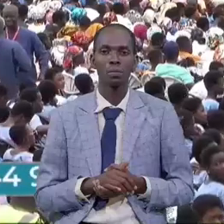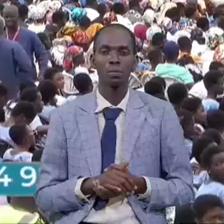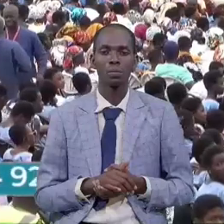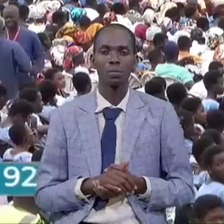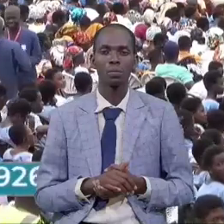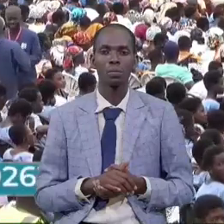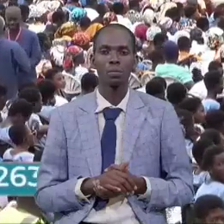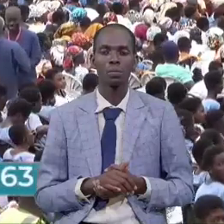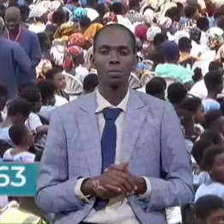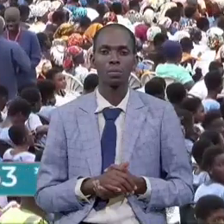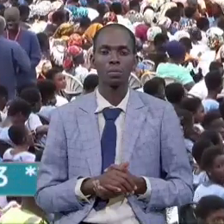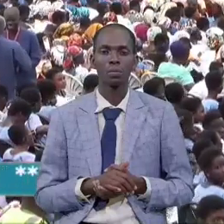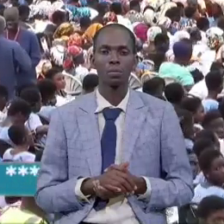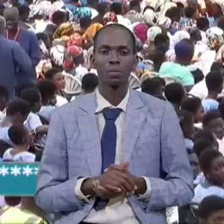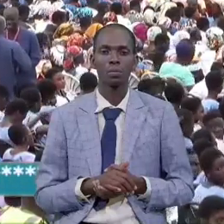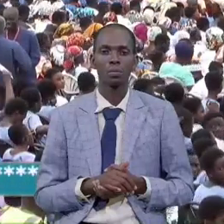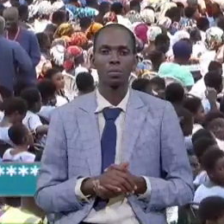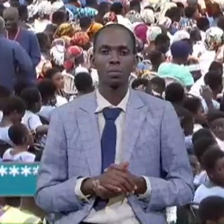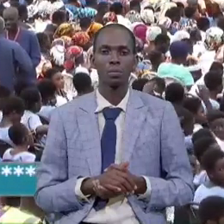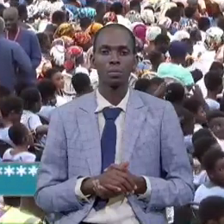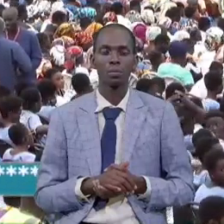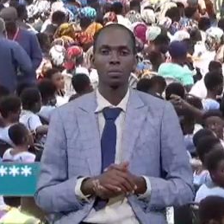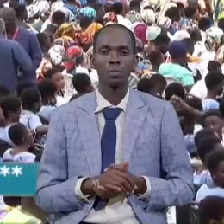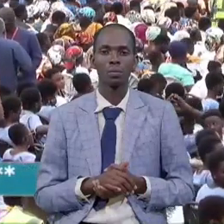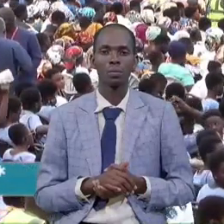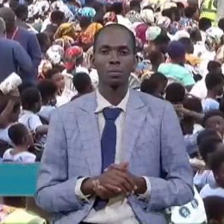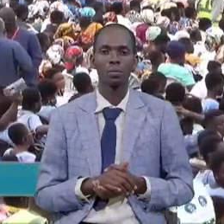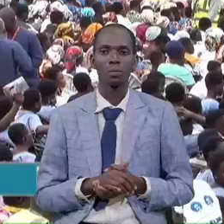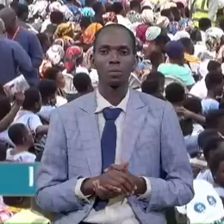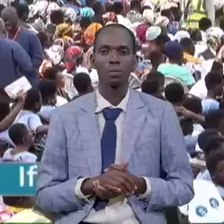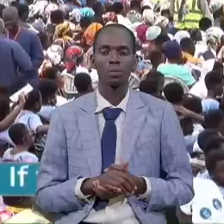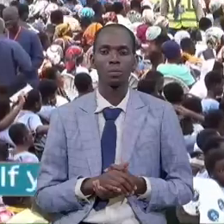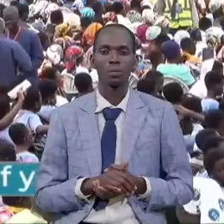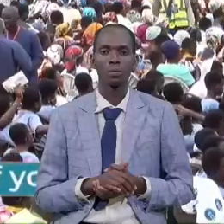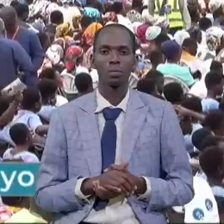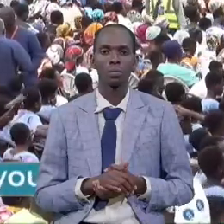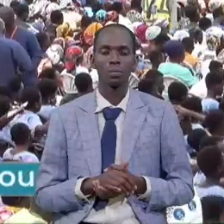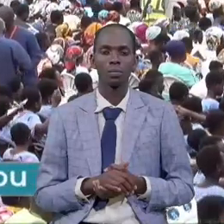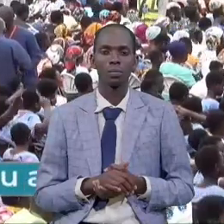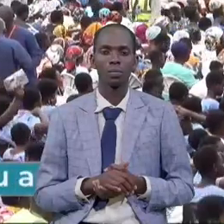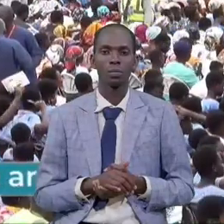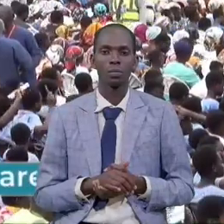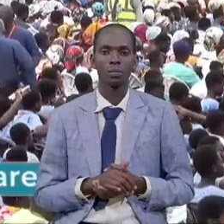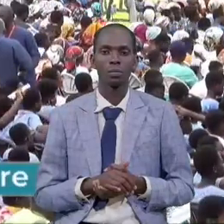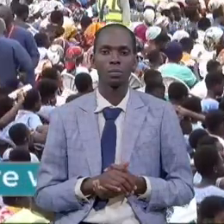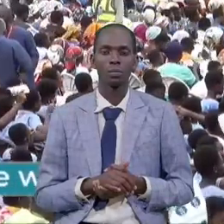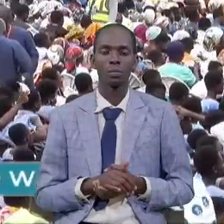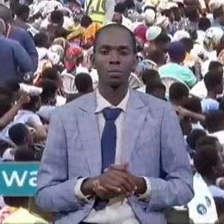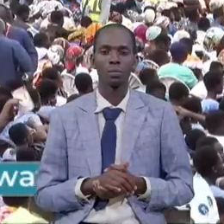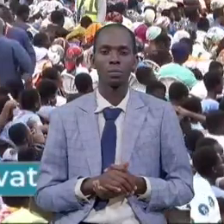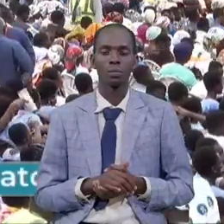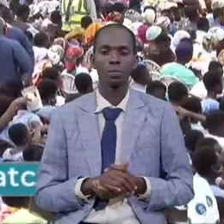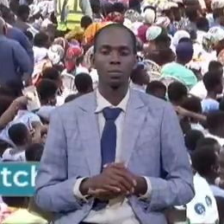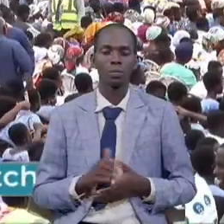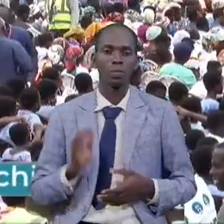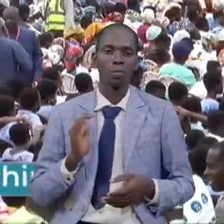Now, let everything come to an end. Our convener is here